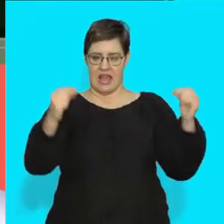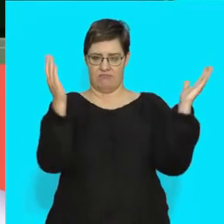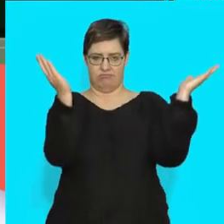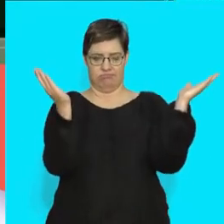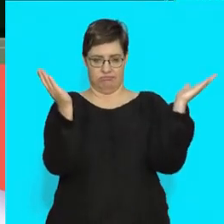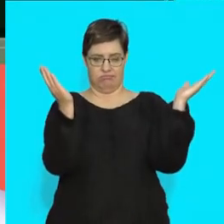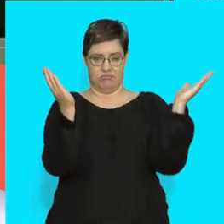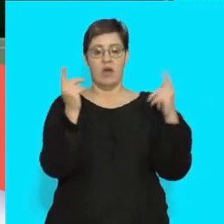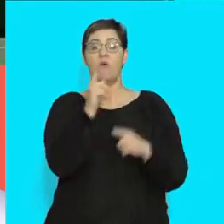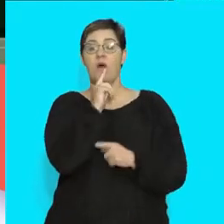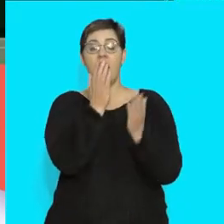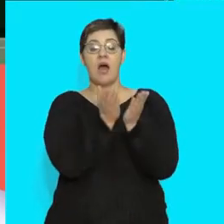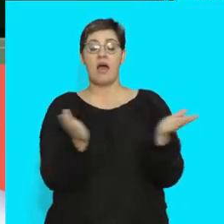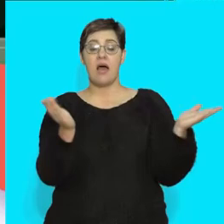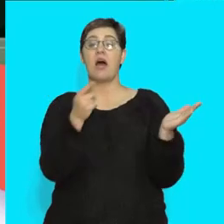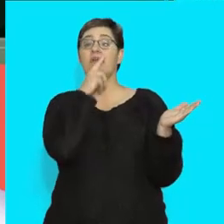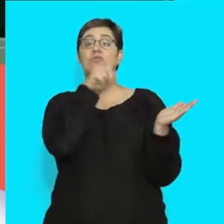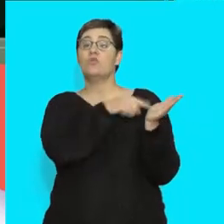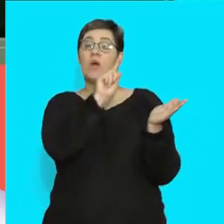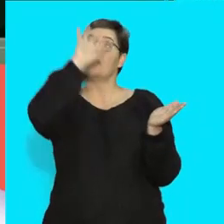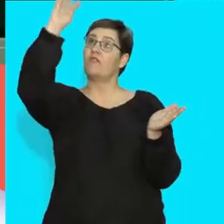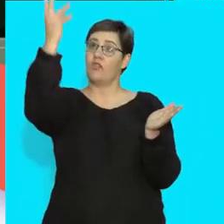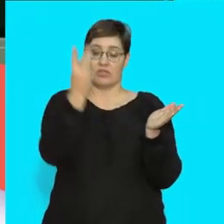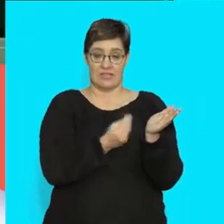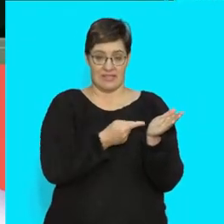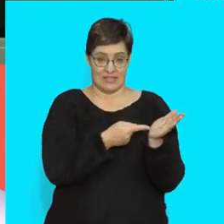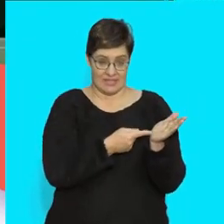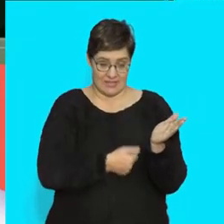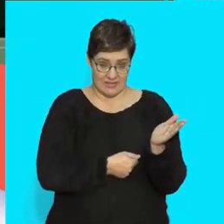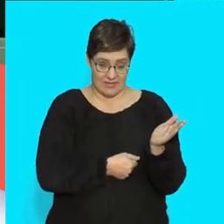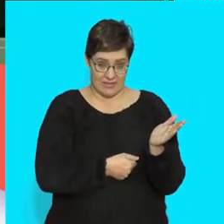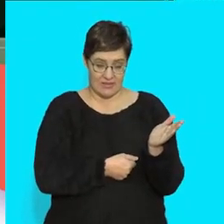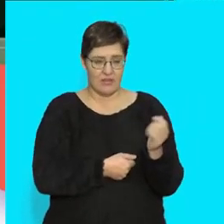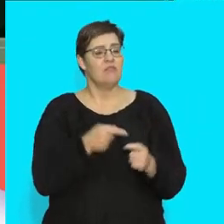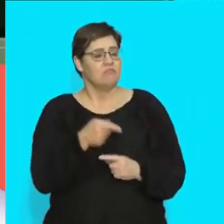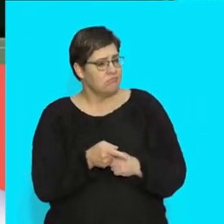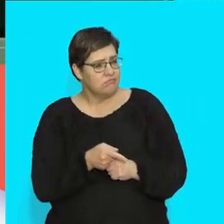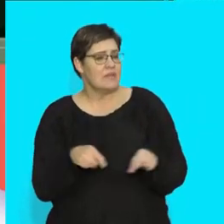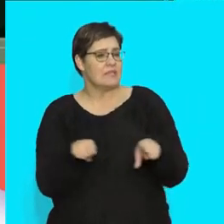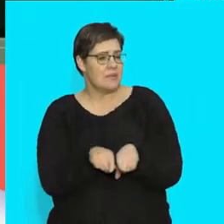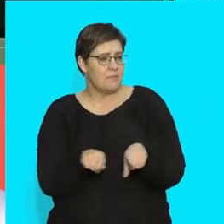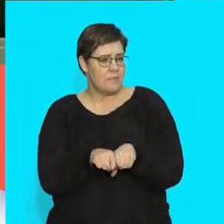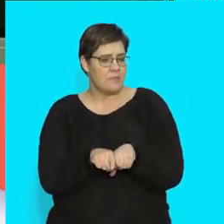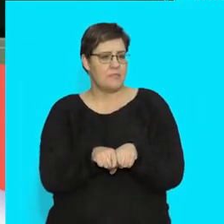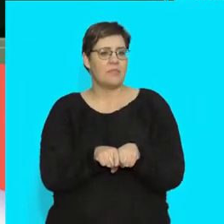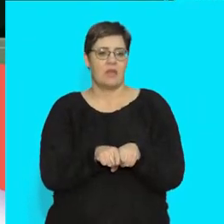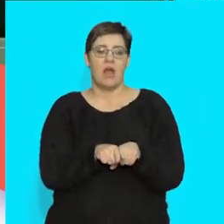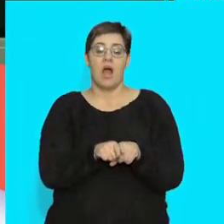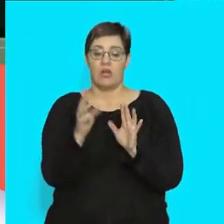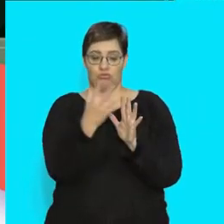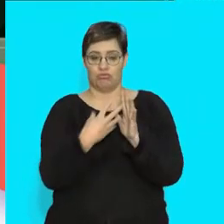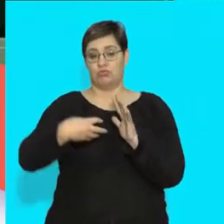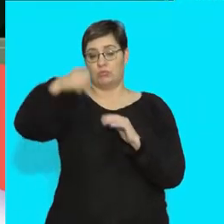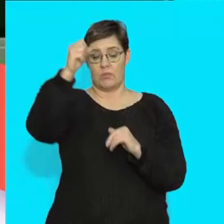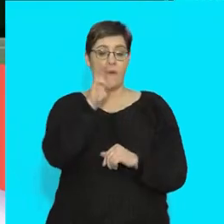do the leaves need to be able to do? Photosynthesis. And also, right, transpiration, the water